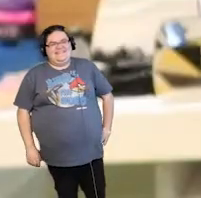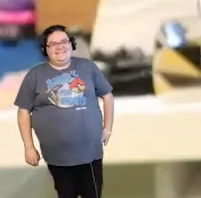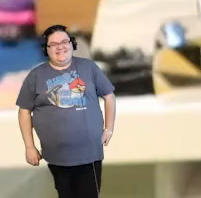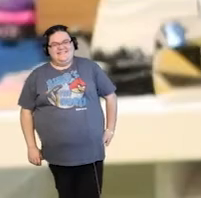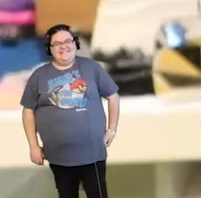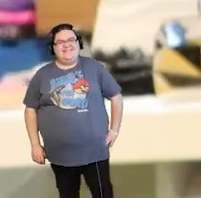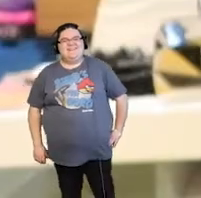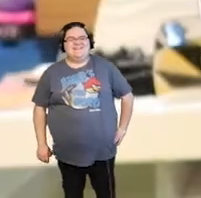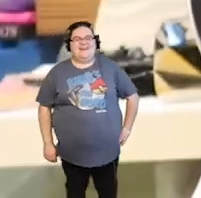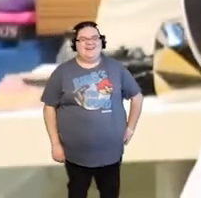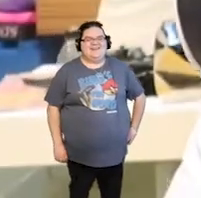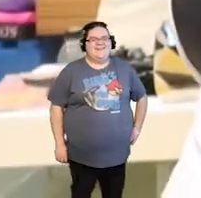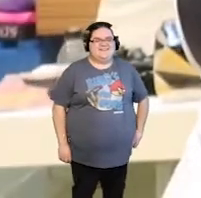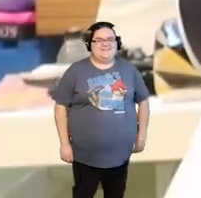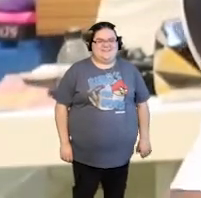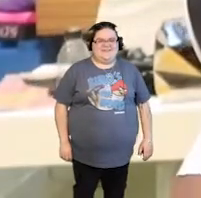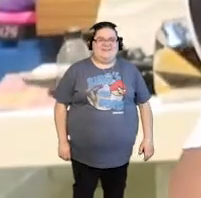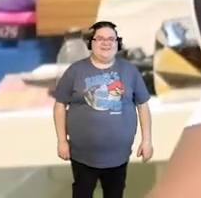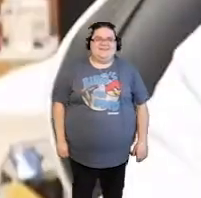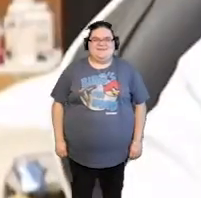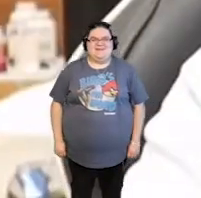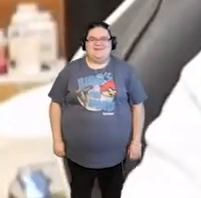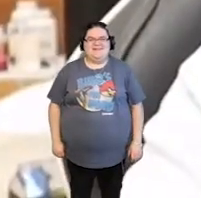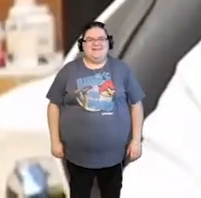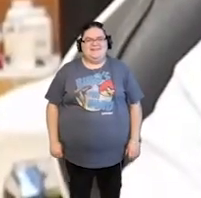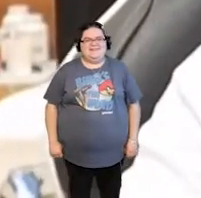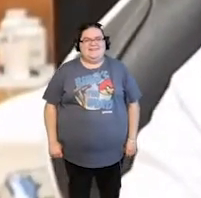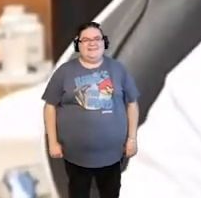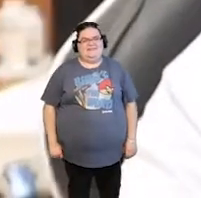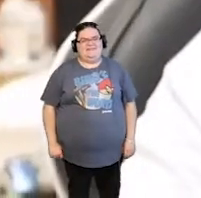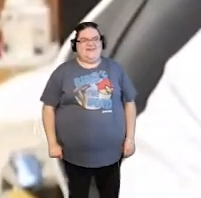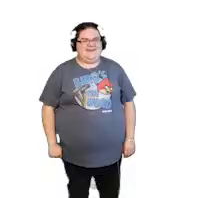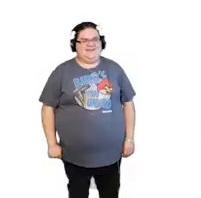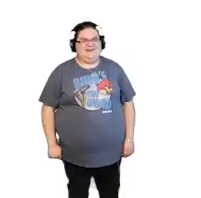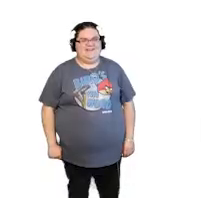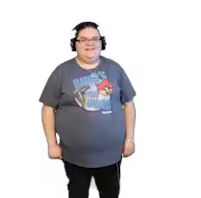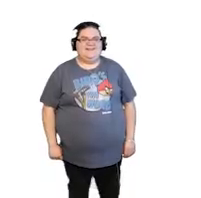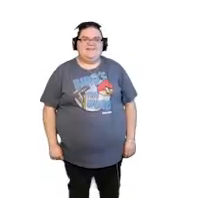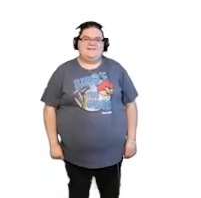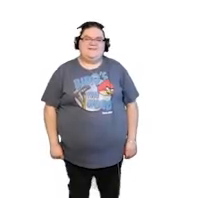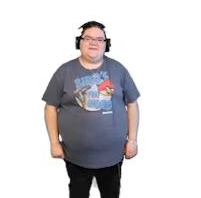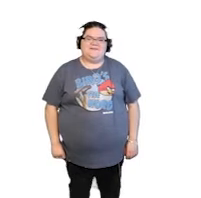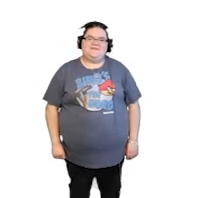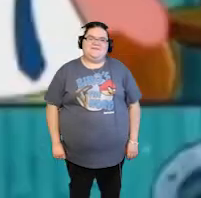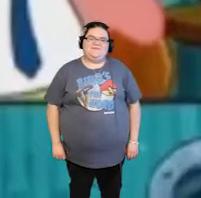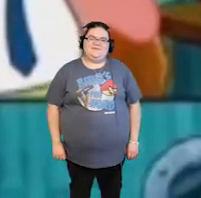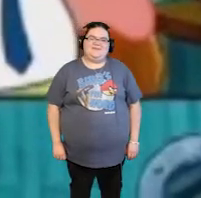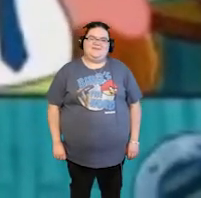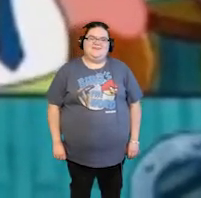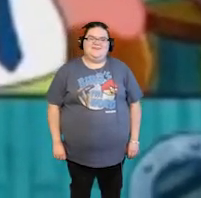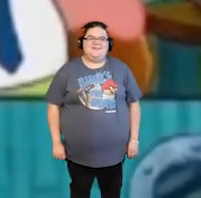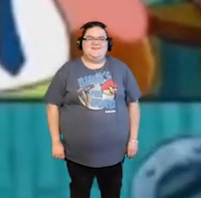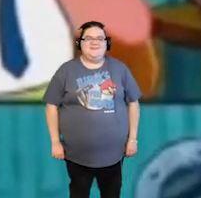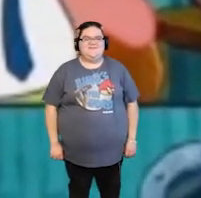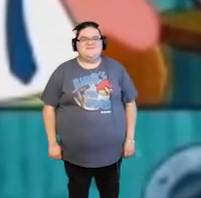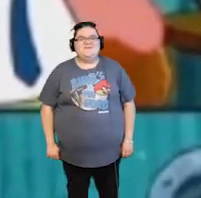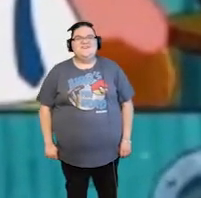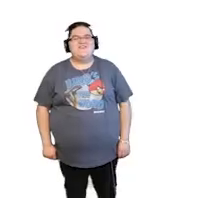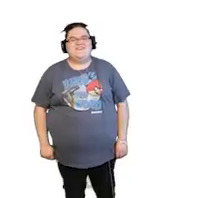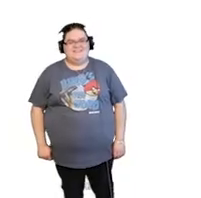No, that's added on. That's of course it's added on. My hair ain't like that. That's funny as hell. I don't take L.